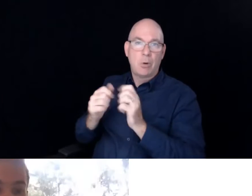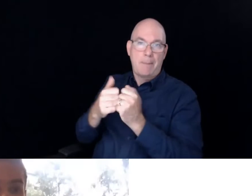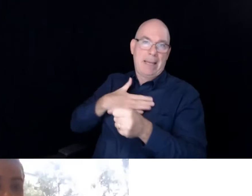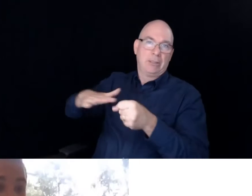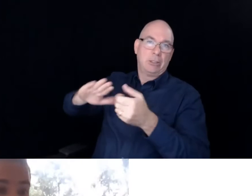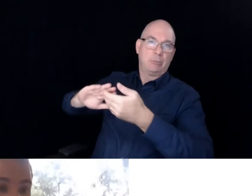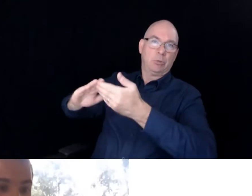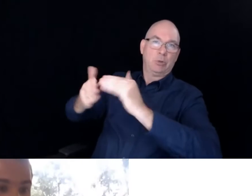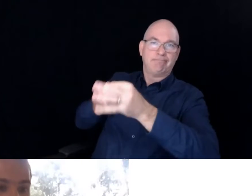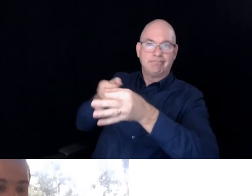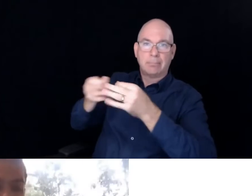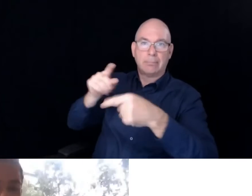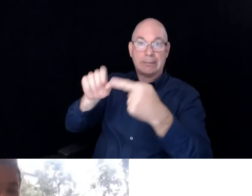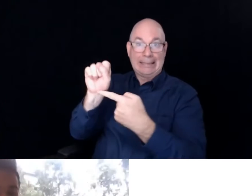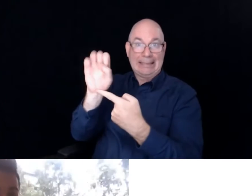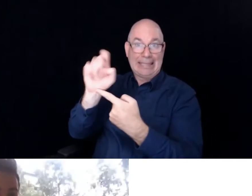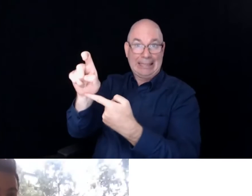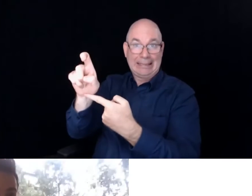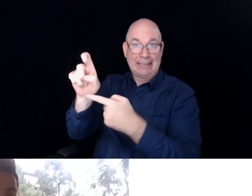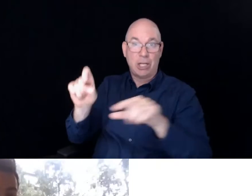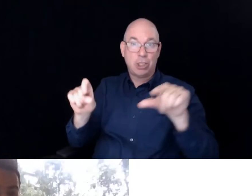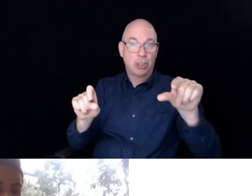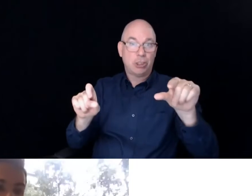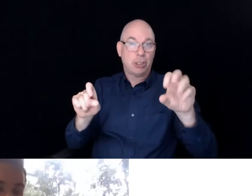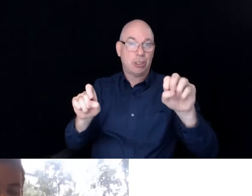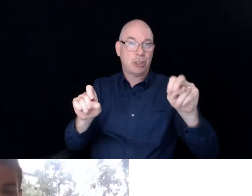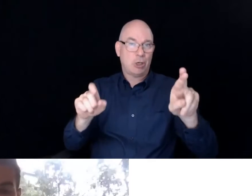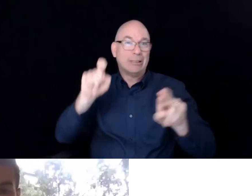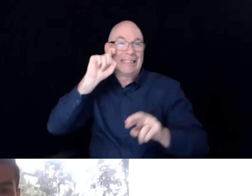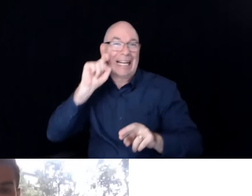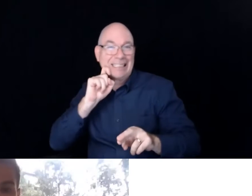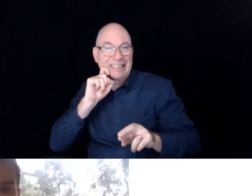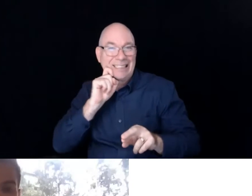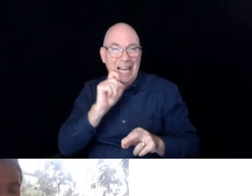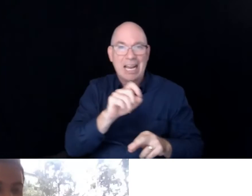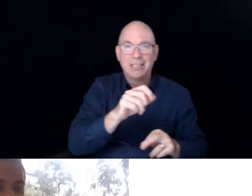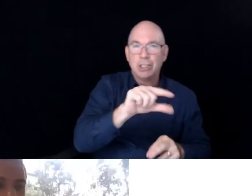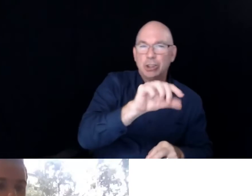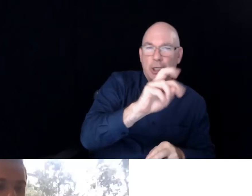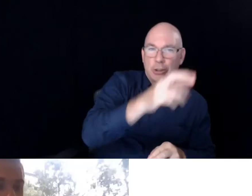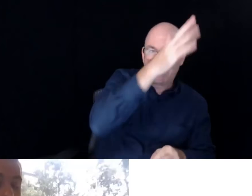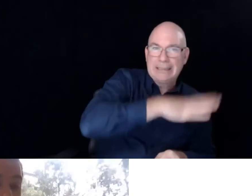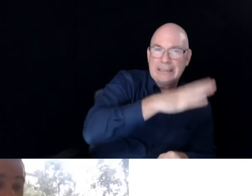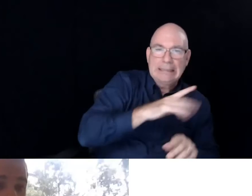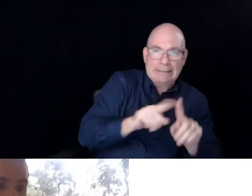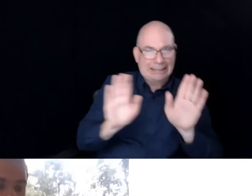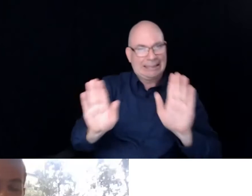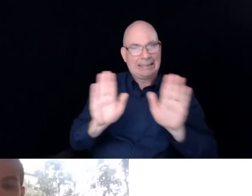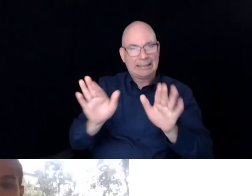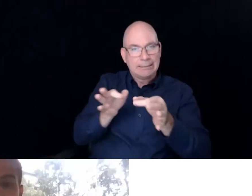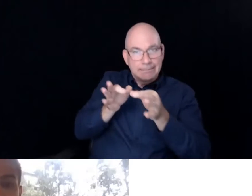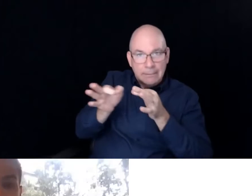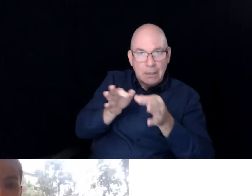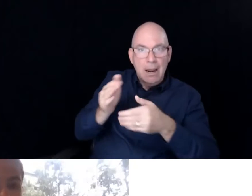the difference between sex and gender. And once I reached this formula, it made my work with the team much